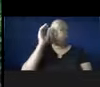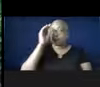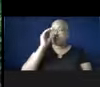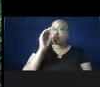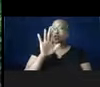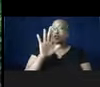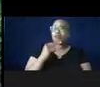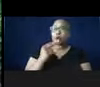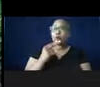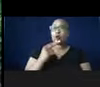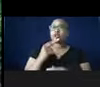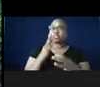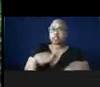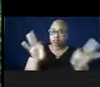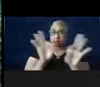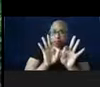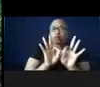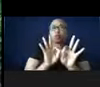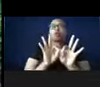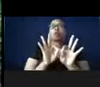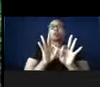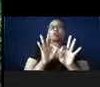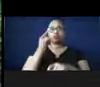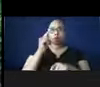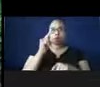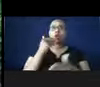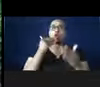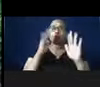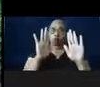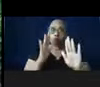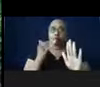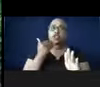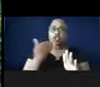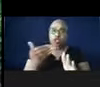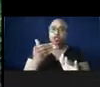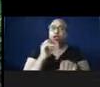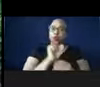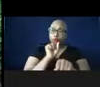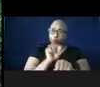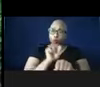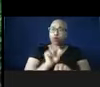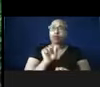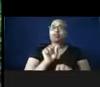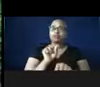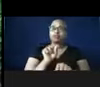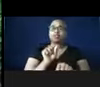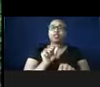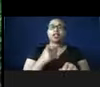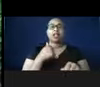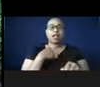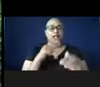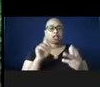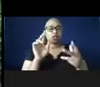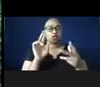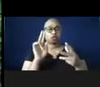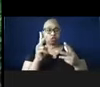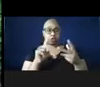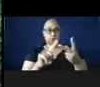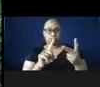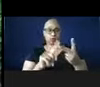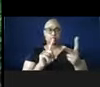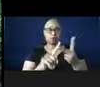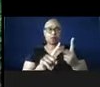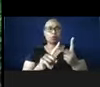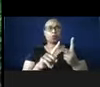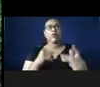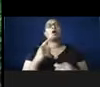workforce. And then two is the way we do our work. One of those is stewardship.